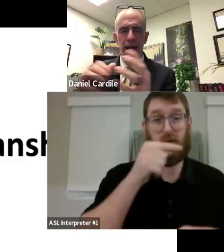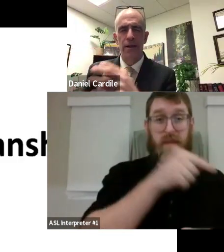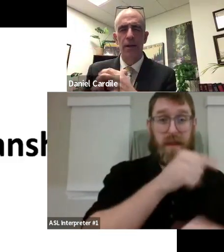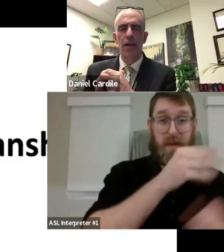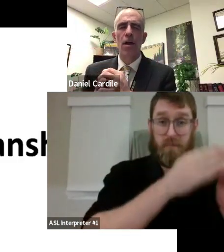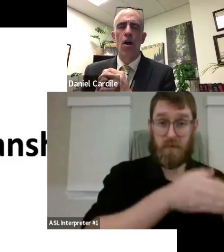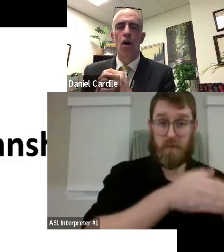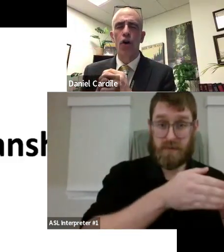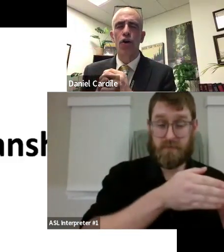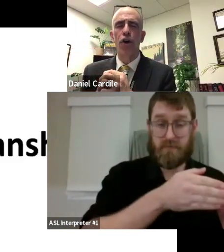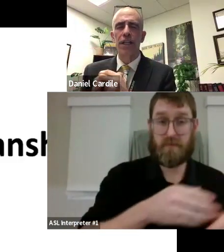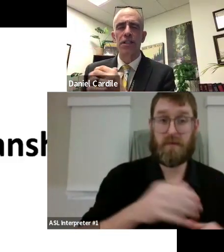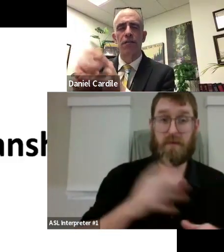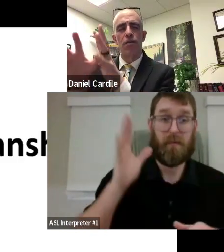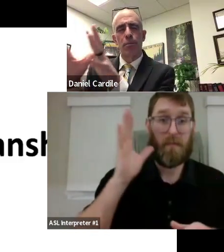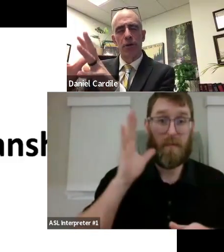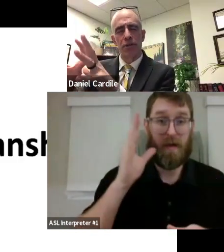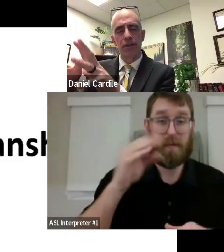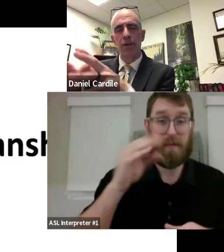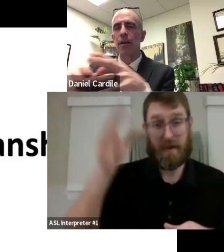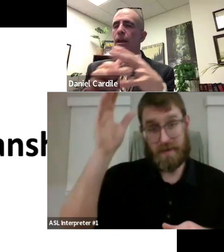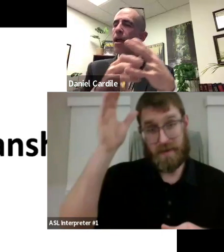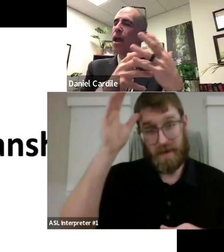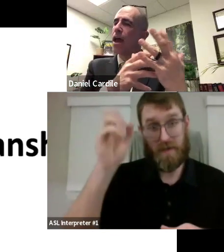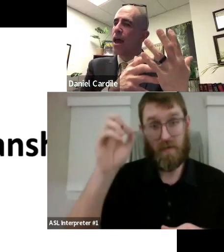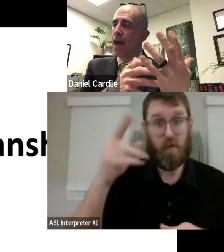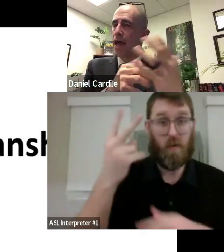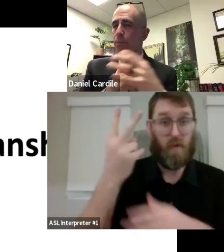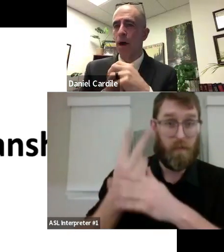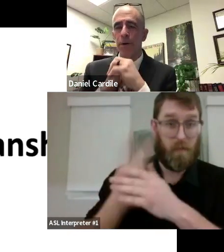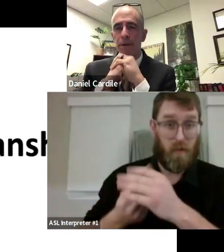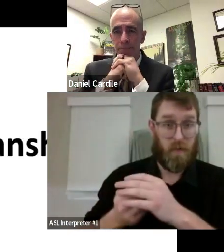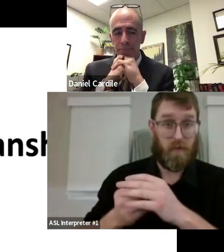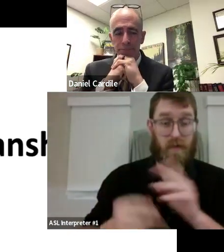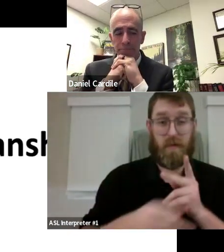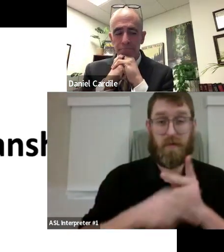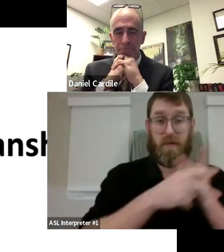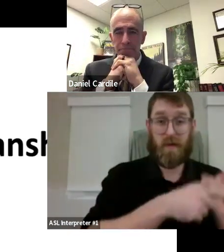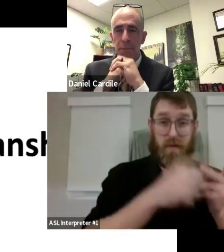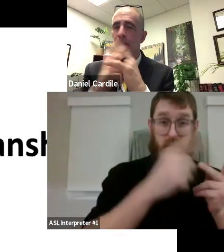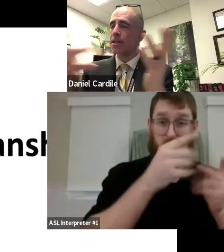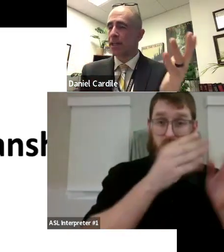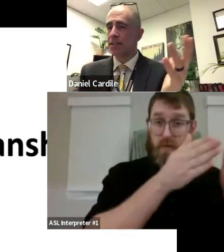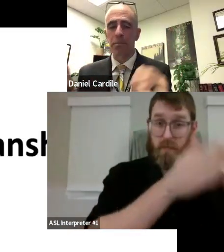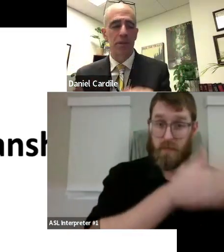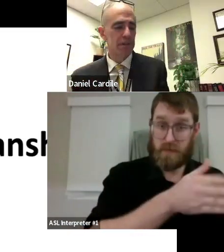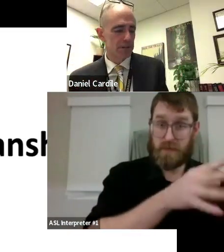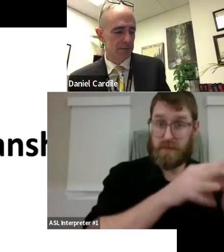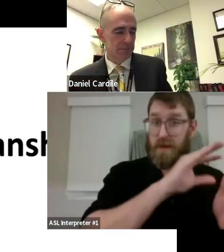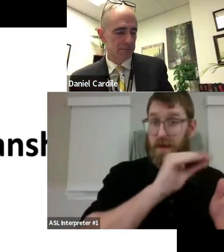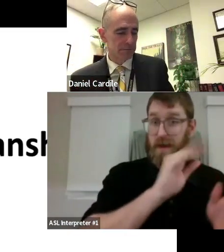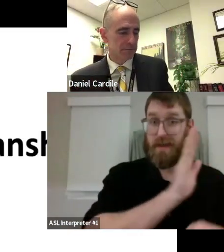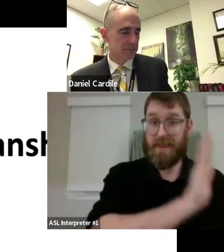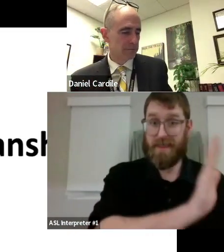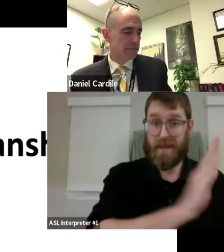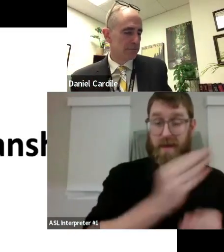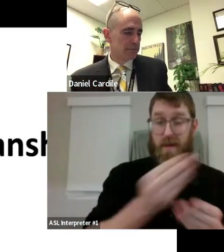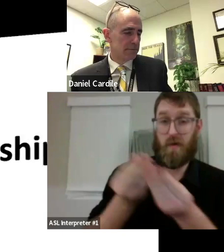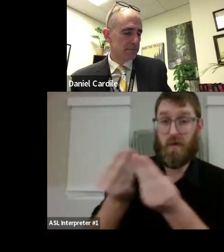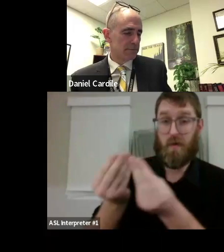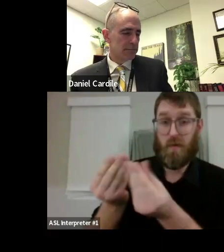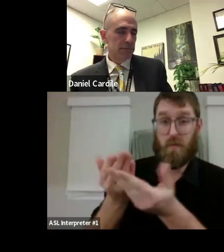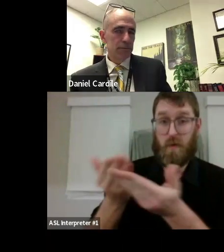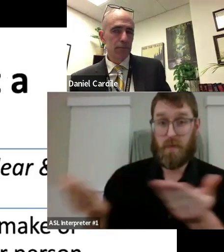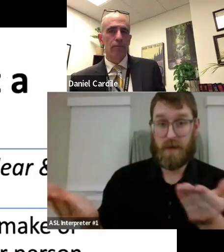or dad, are guardians of the person and property. Next slide, please.